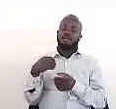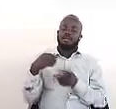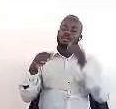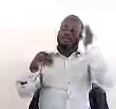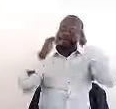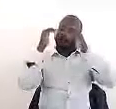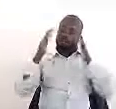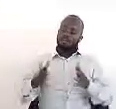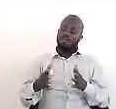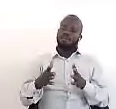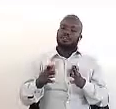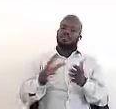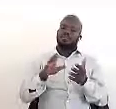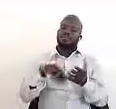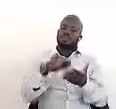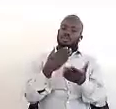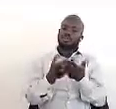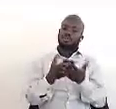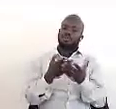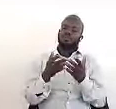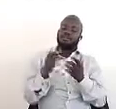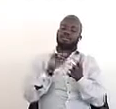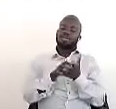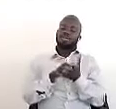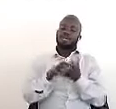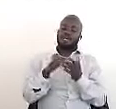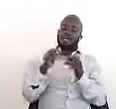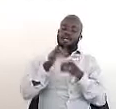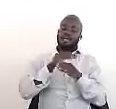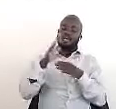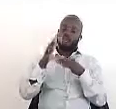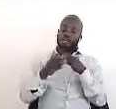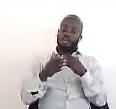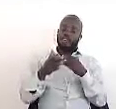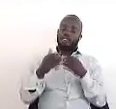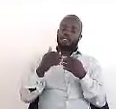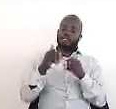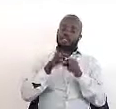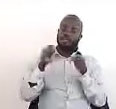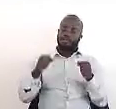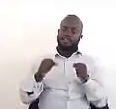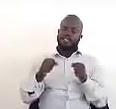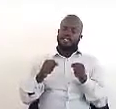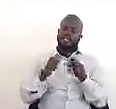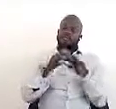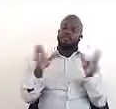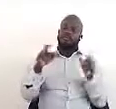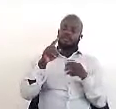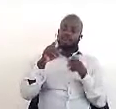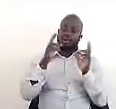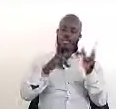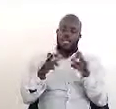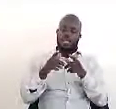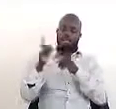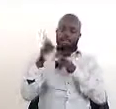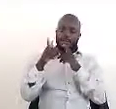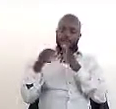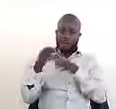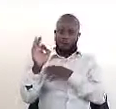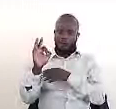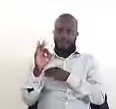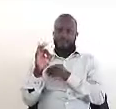and the professionals were puzzled by this because our immune systems are exposed to these infections all the time and usually fight them